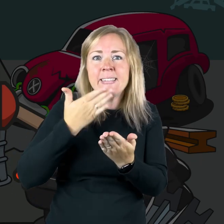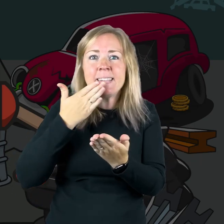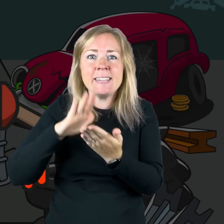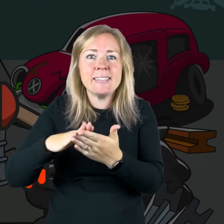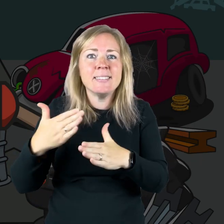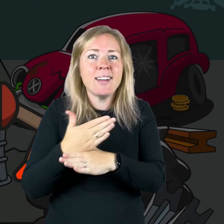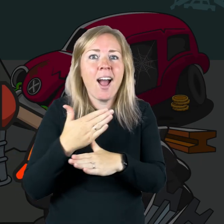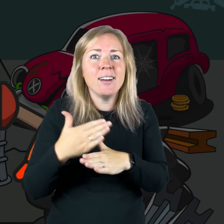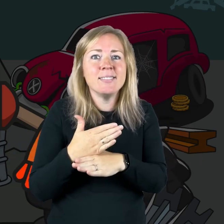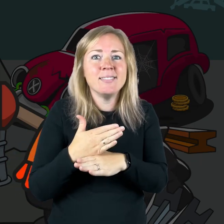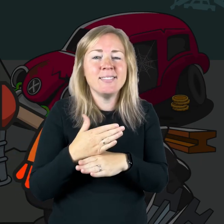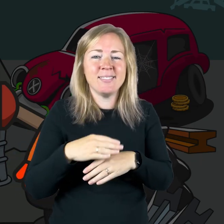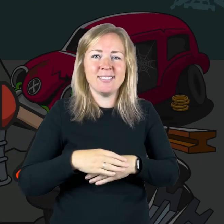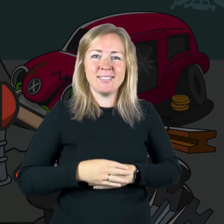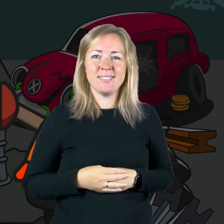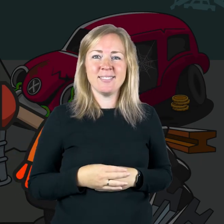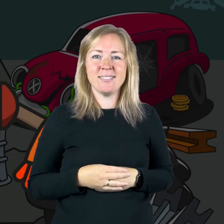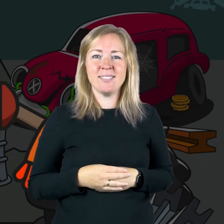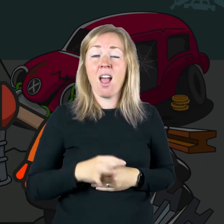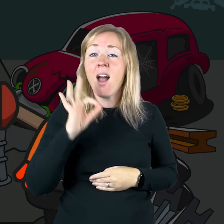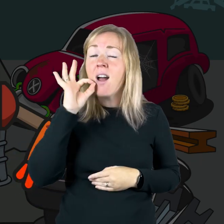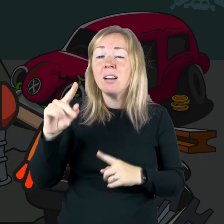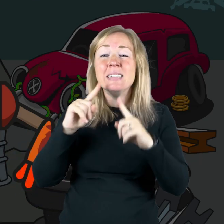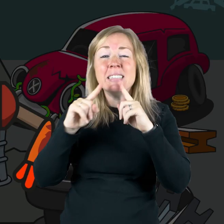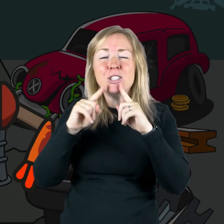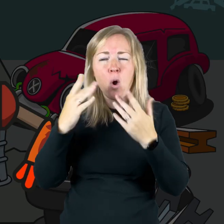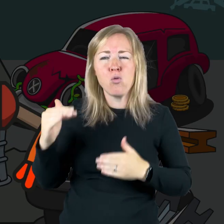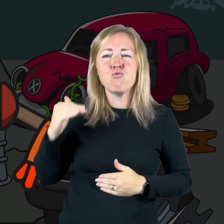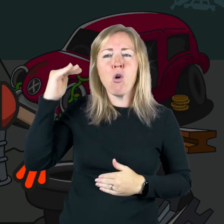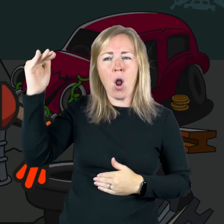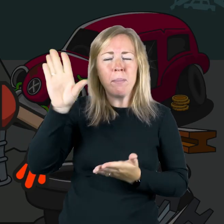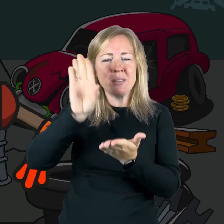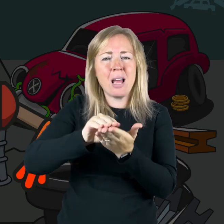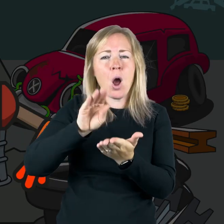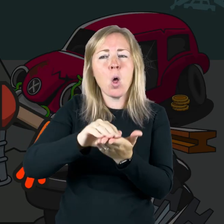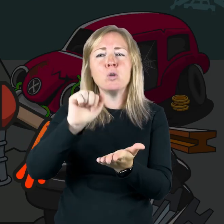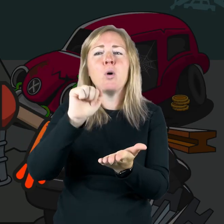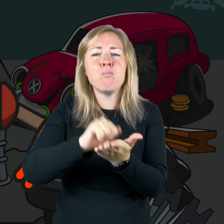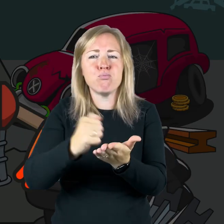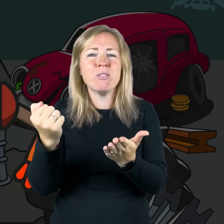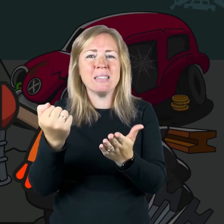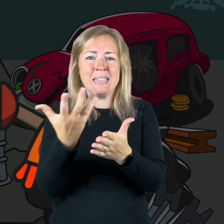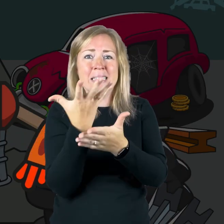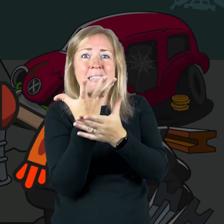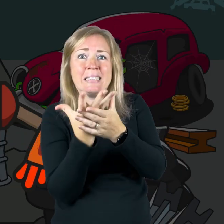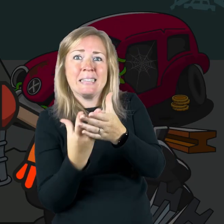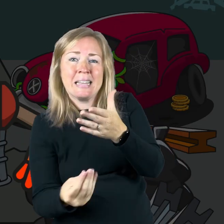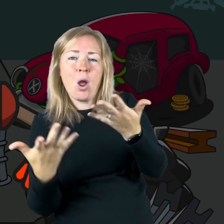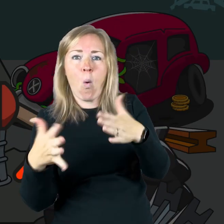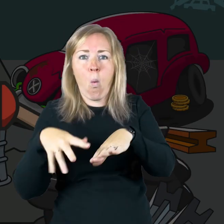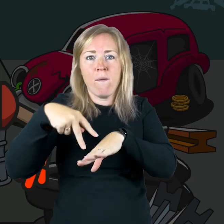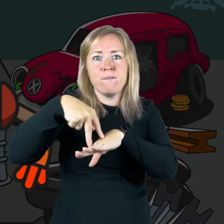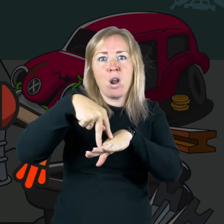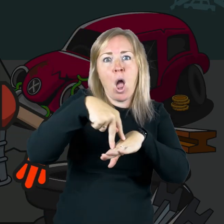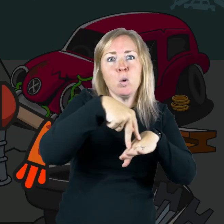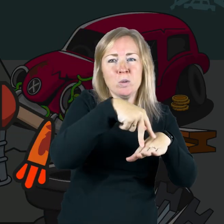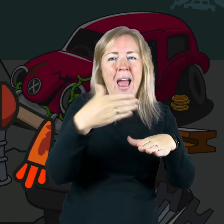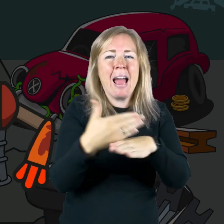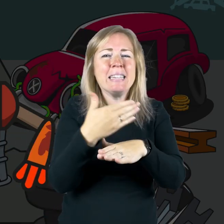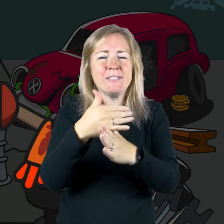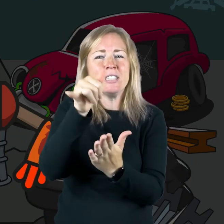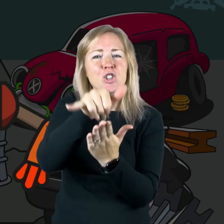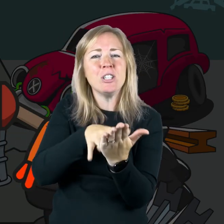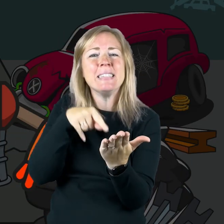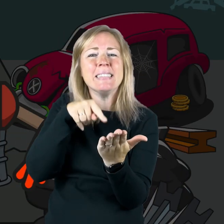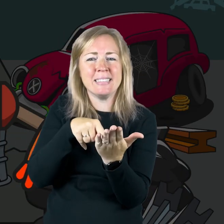sticking task. Ask your teacher or grown-up to download and print the Sink or Float activity